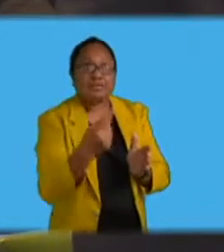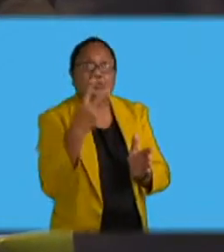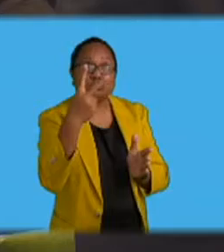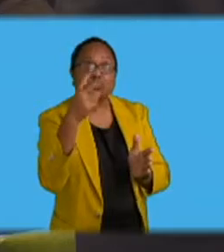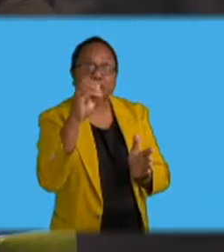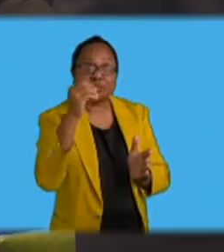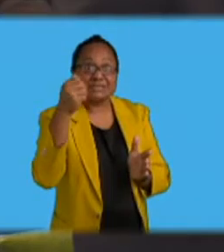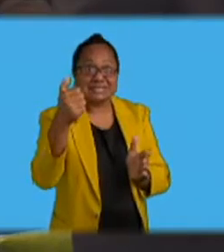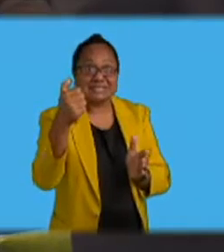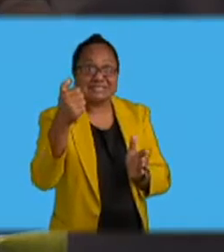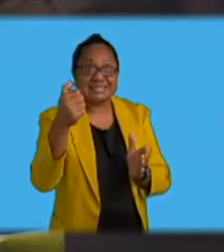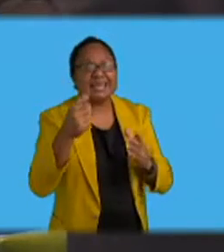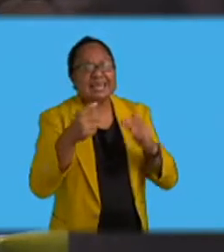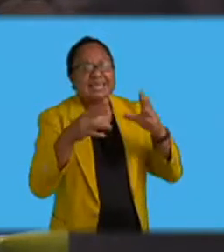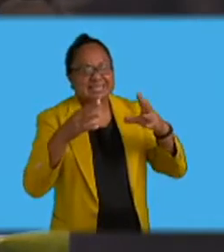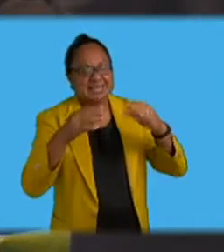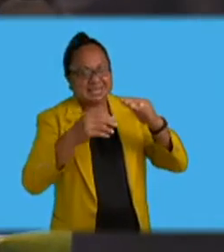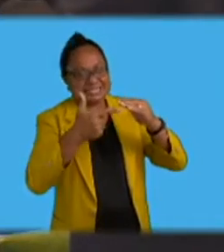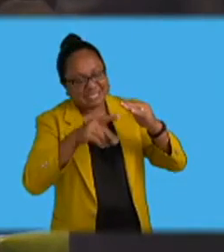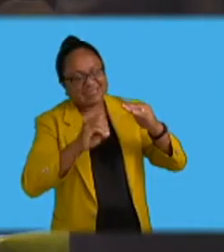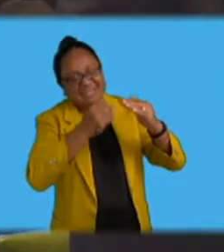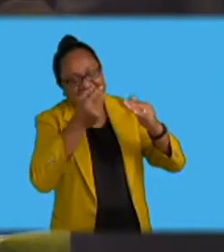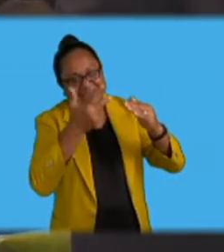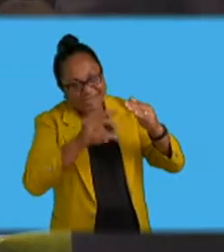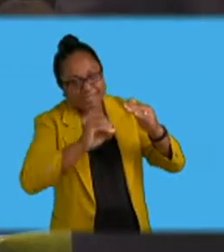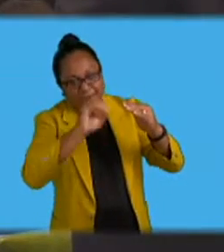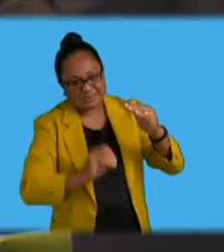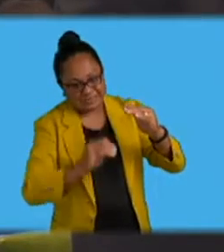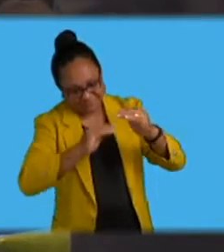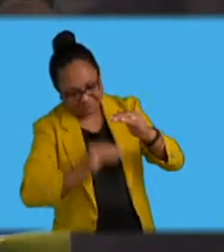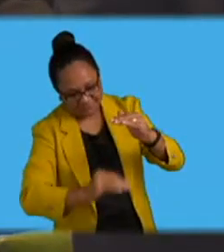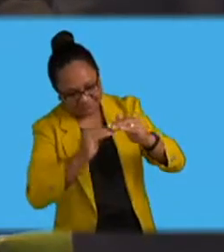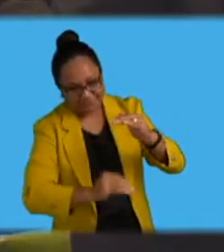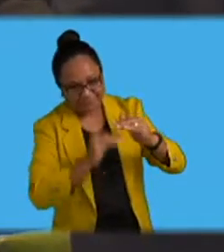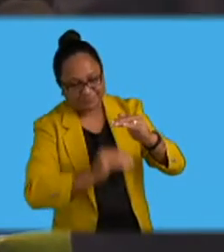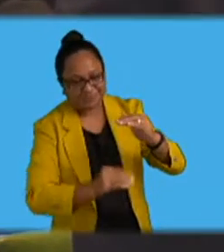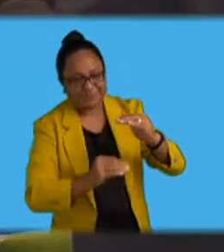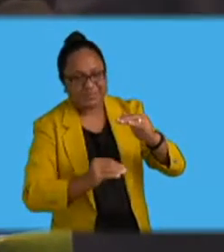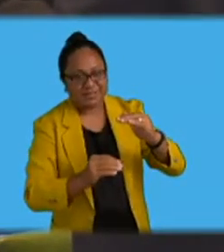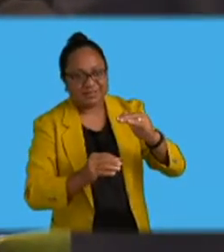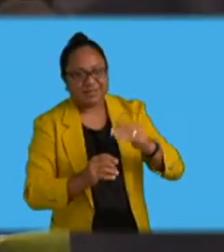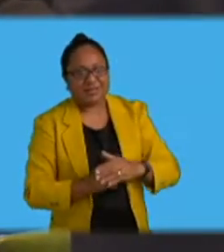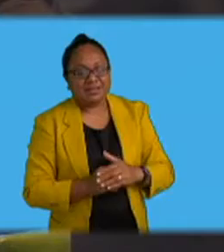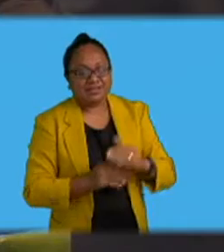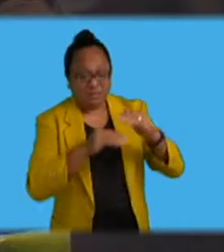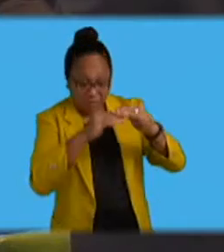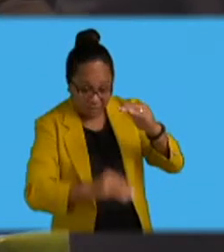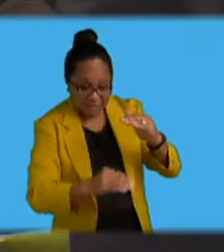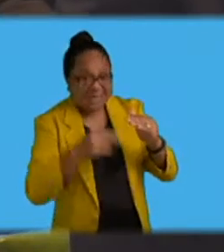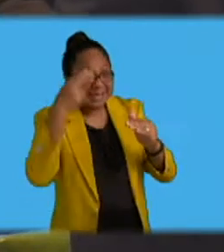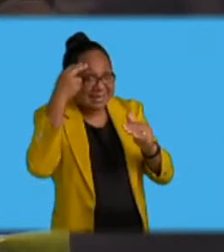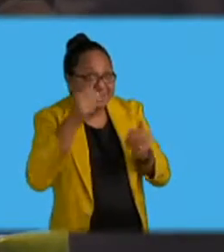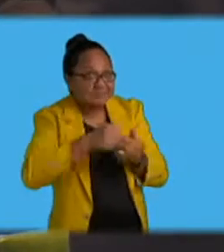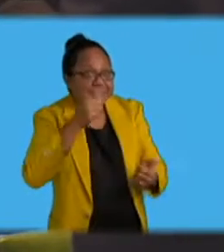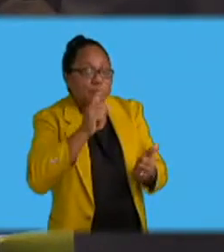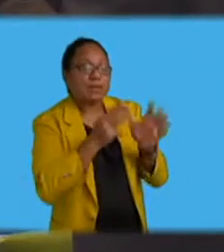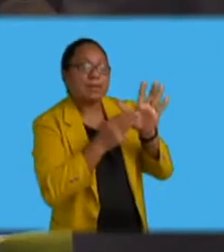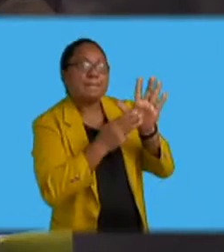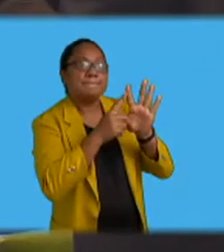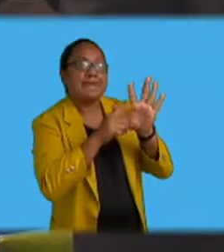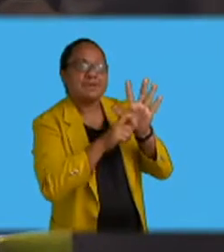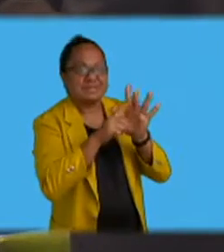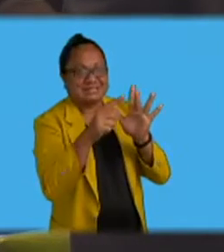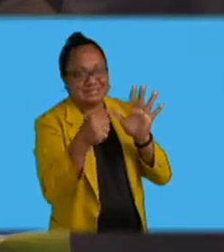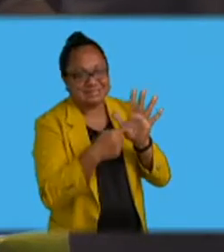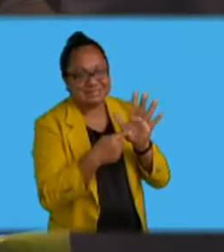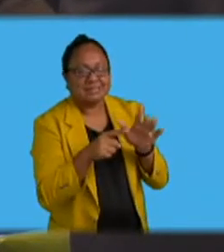1,206 students got merit, Madam Speaker, 70 to 80% mark. The criteria of distinction was 81 to 100, and the criteria for merit was 70